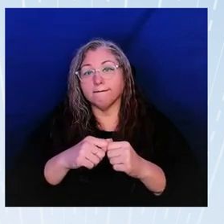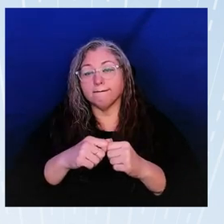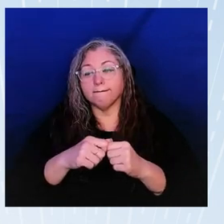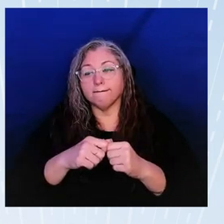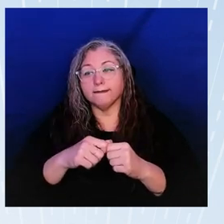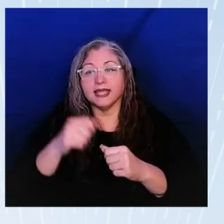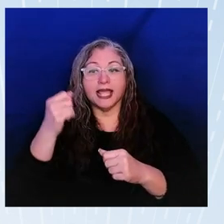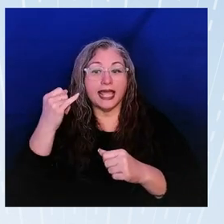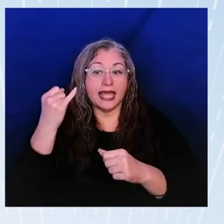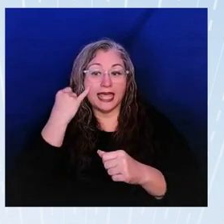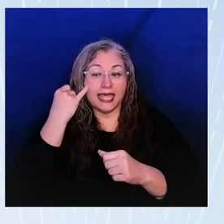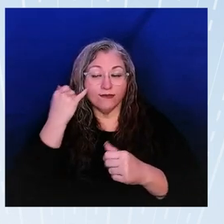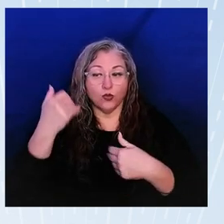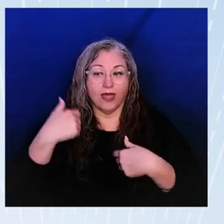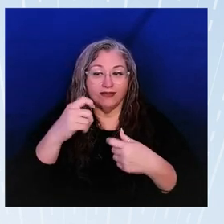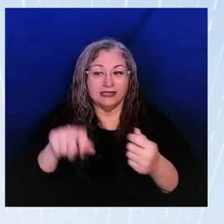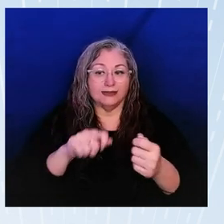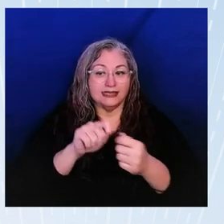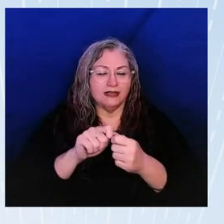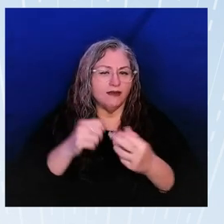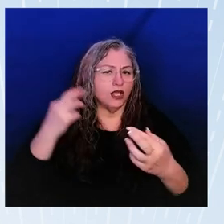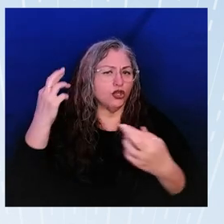if there's a specific reason,